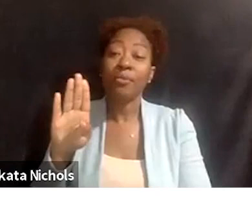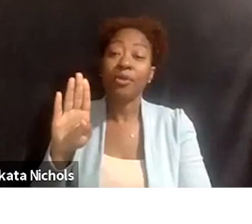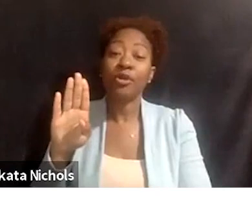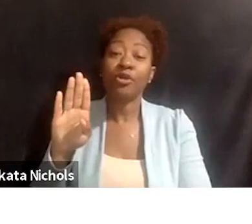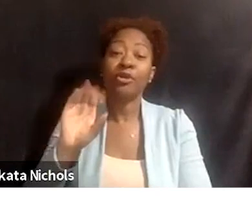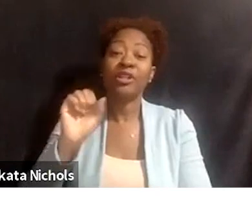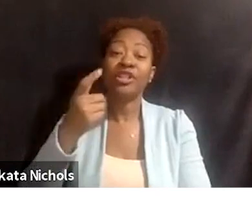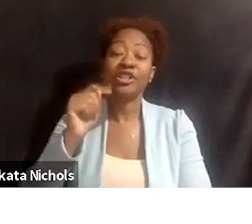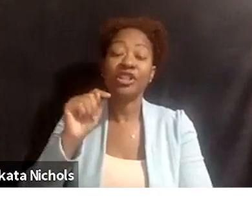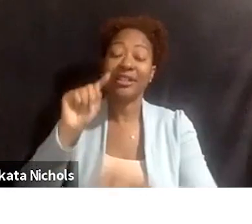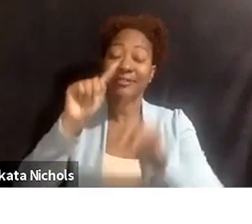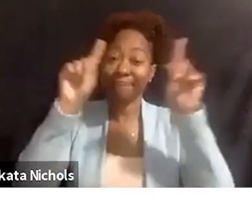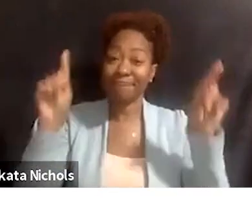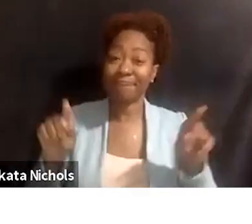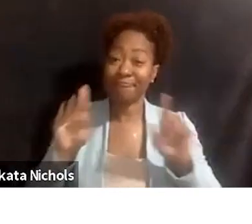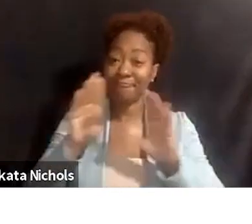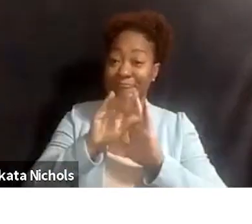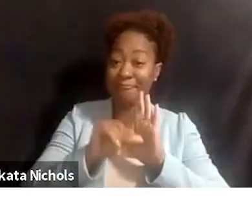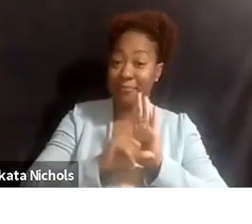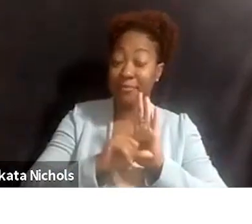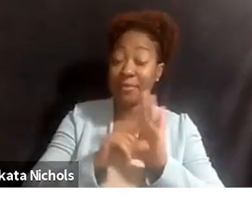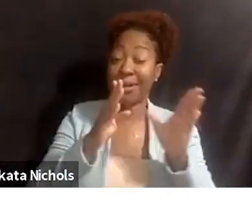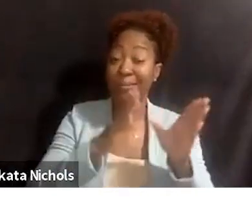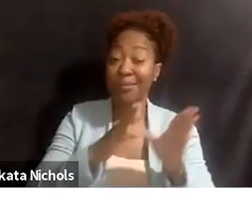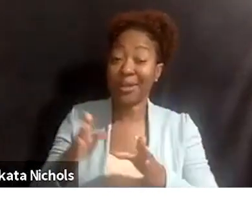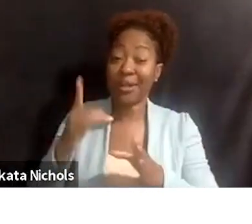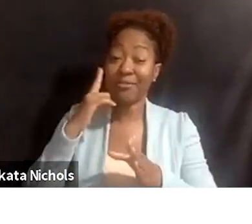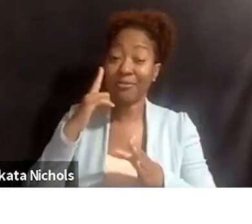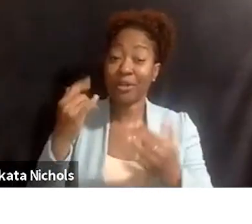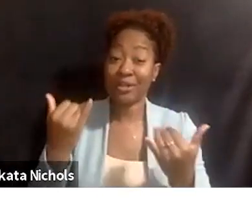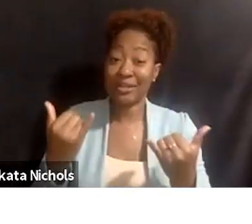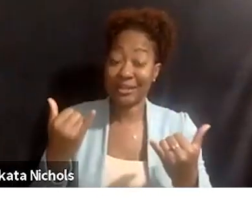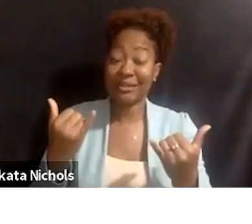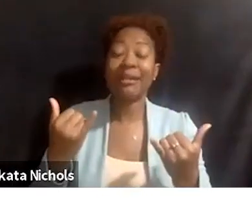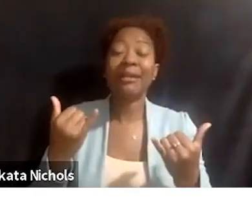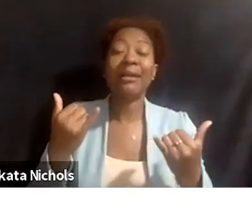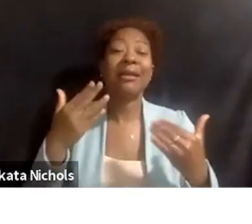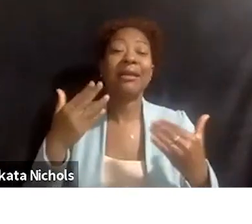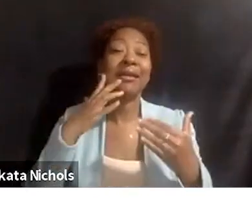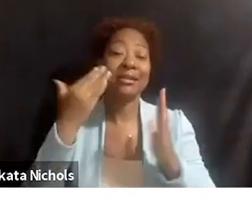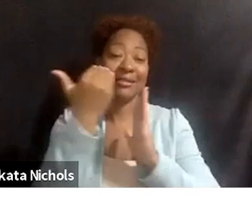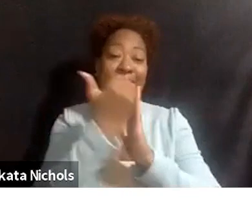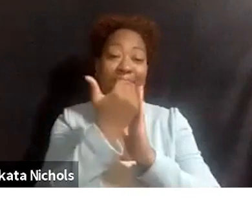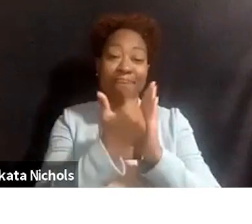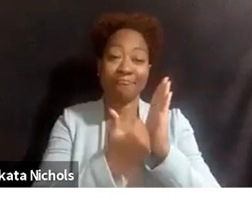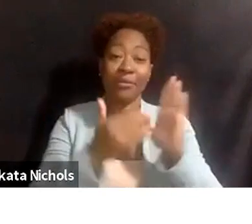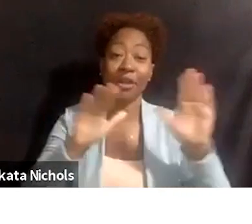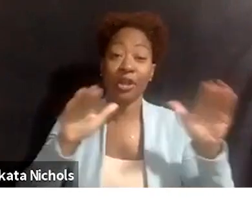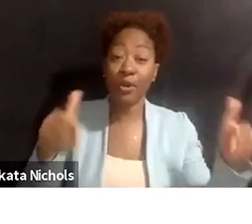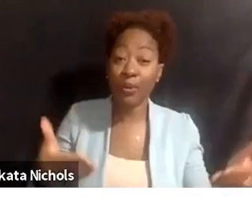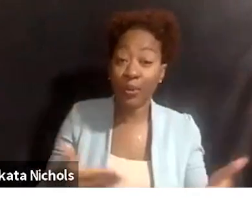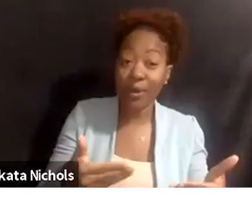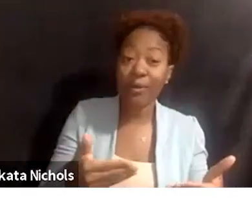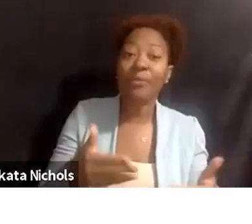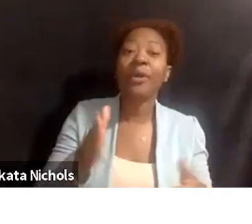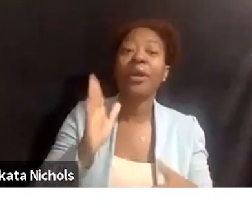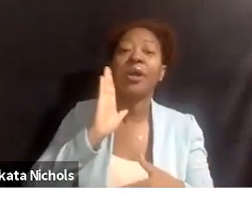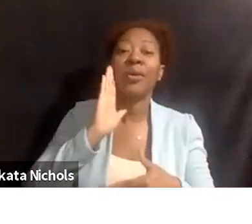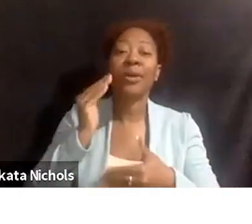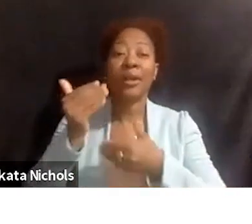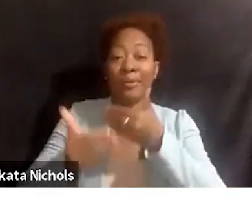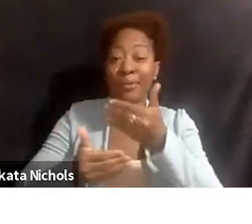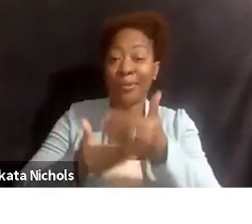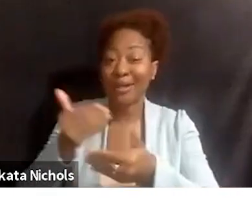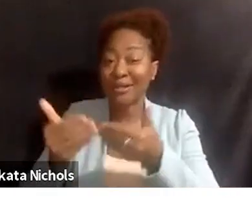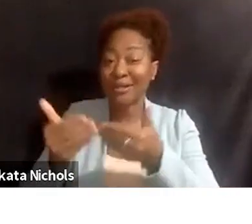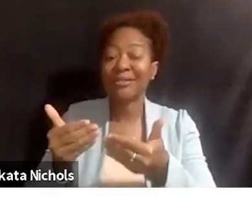Our plan for today is listed on the first slide. We have the welcome, and then we're gonna go through some of the processes and